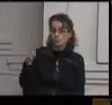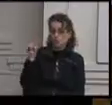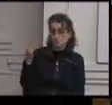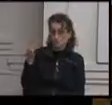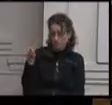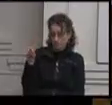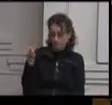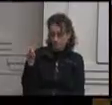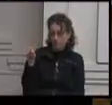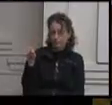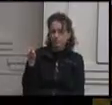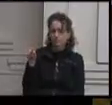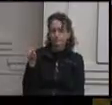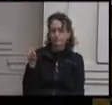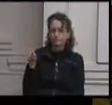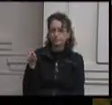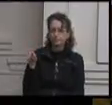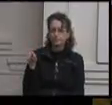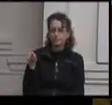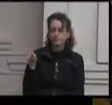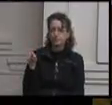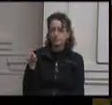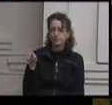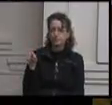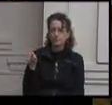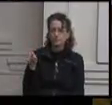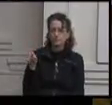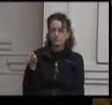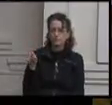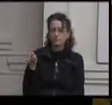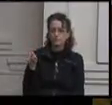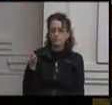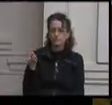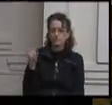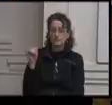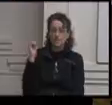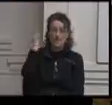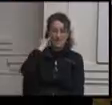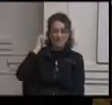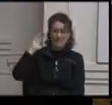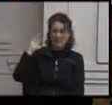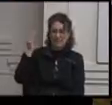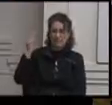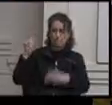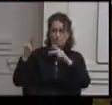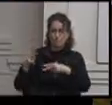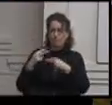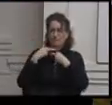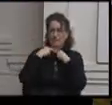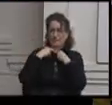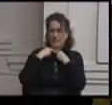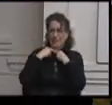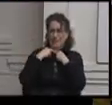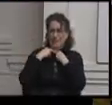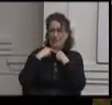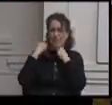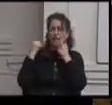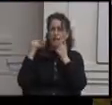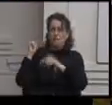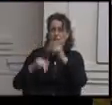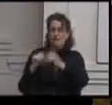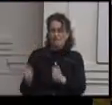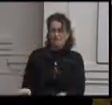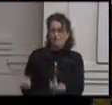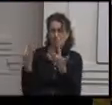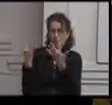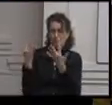is reason to believe, a good reason to believe that there's an occupant trapped inside of a building that's on fire, those